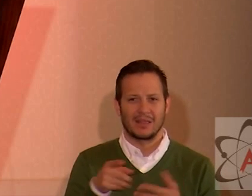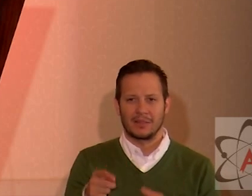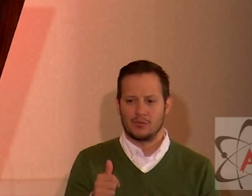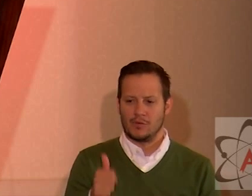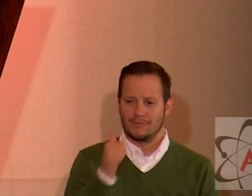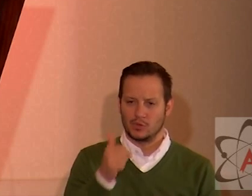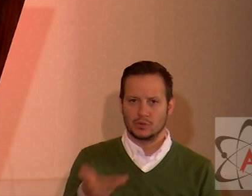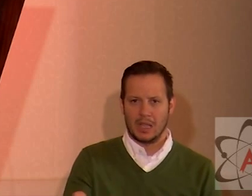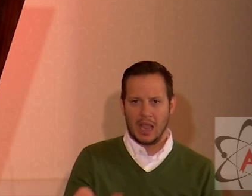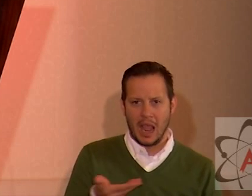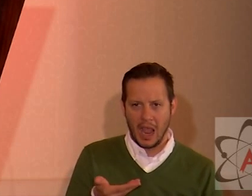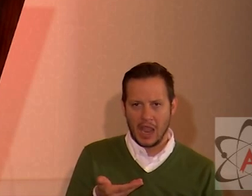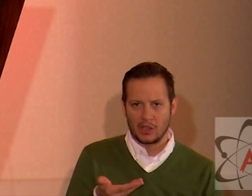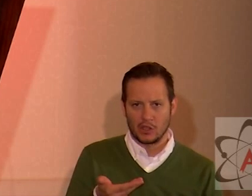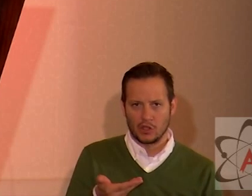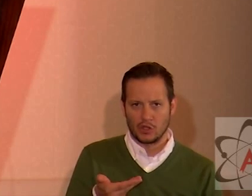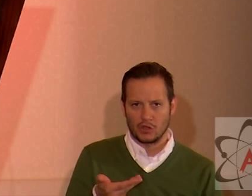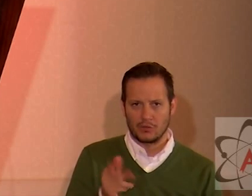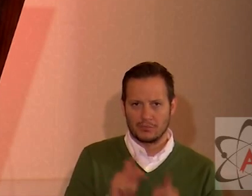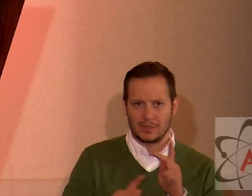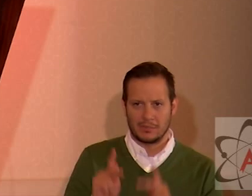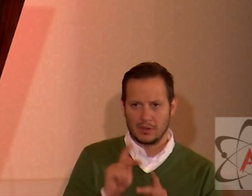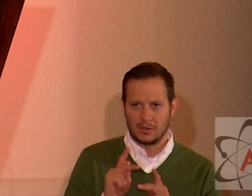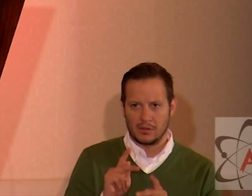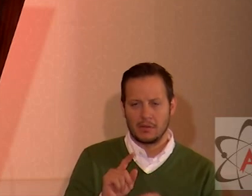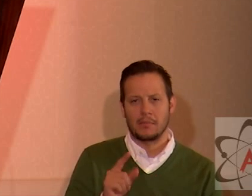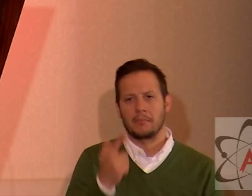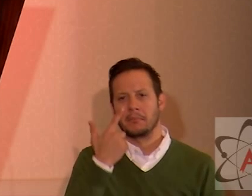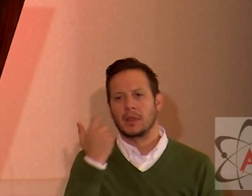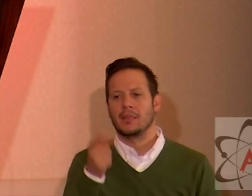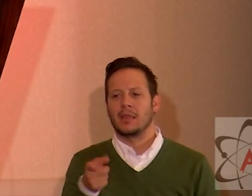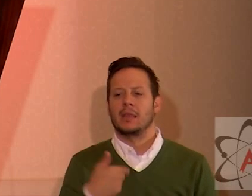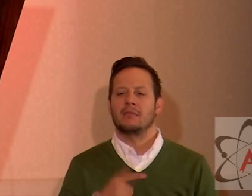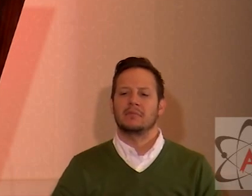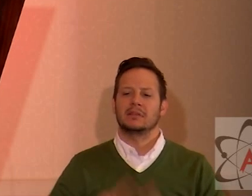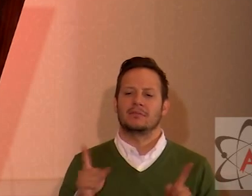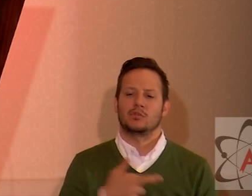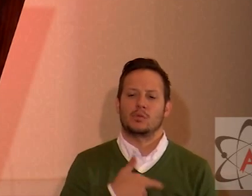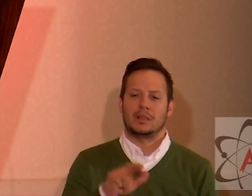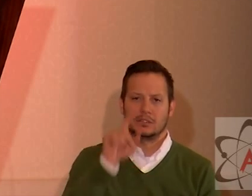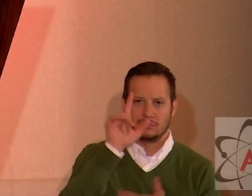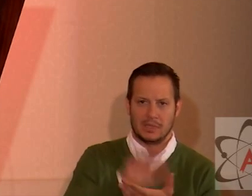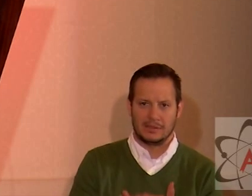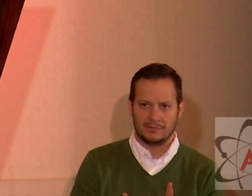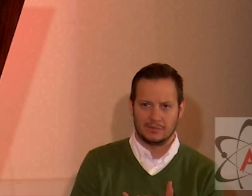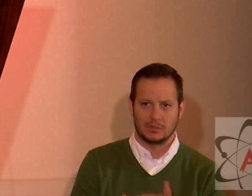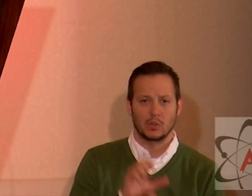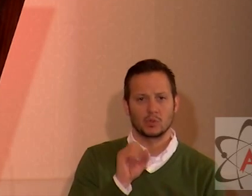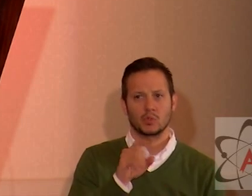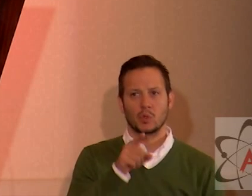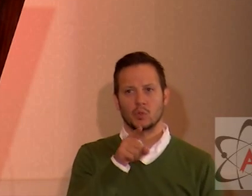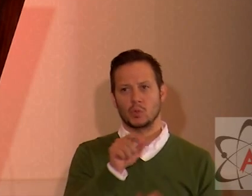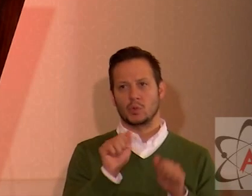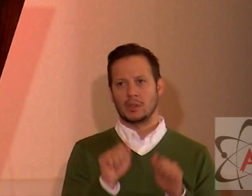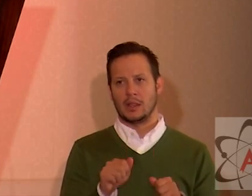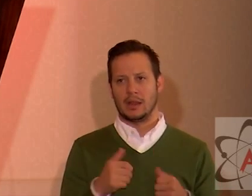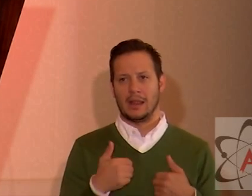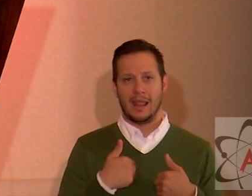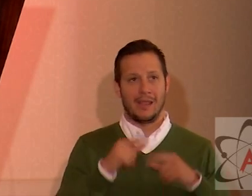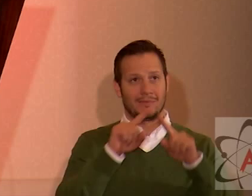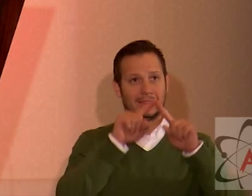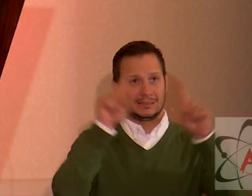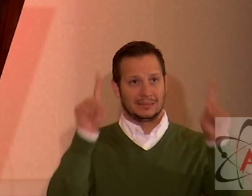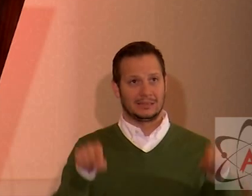those government-subsidized programs just because they had different religious beliefs. So you could literally hang up a sign in a